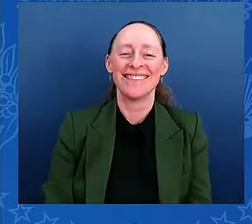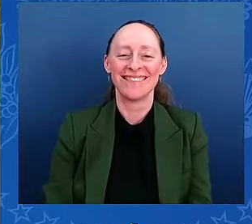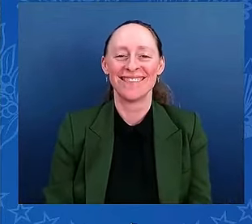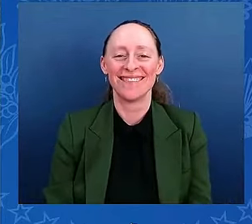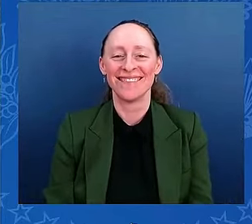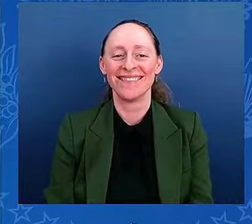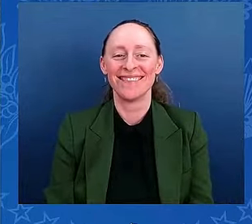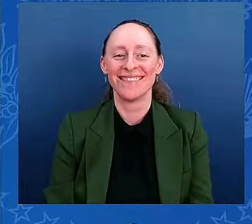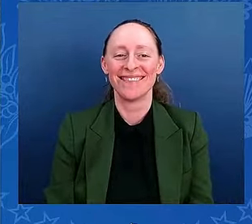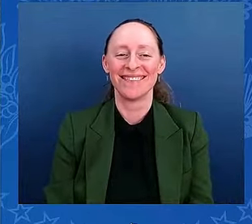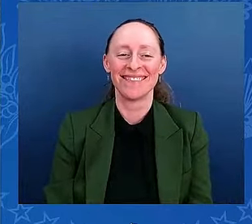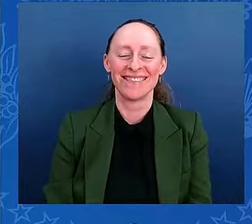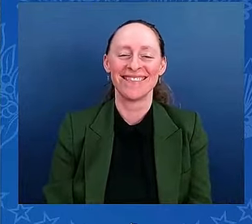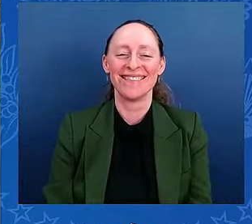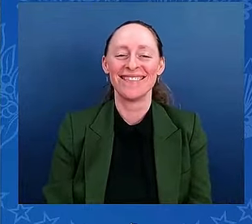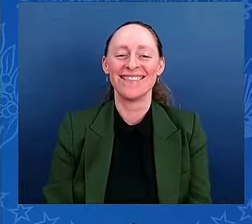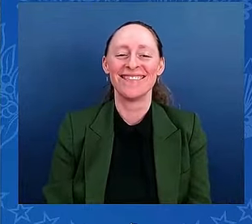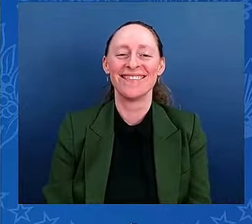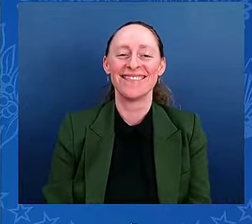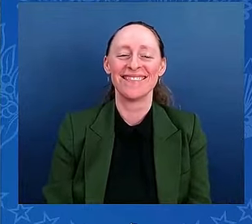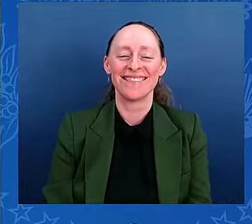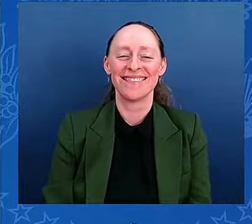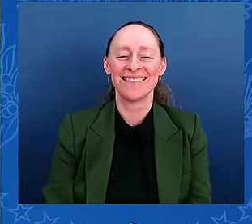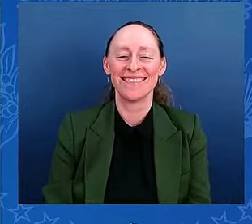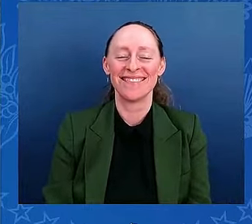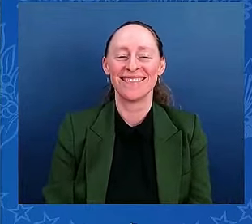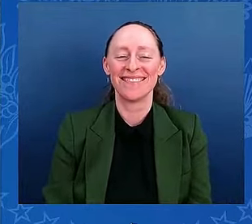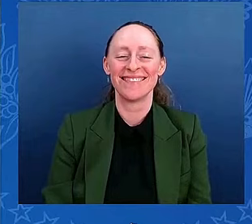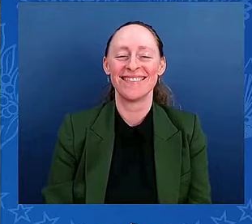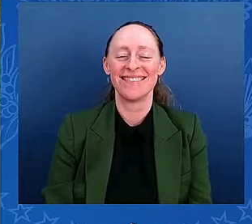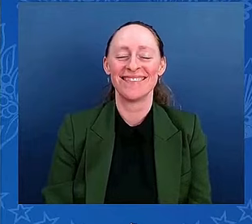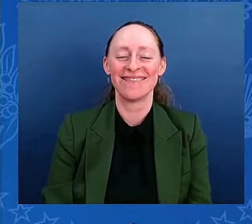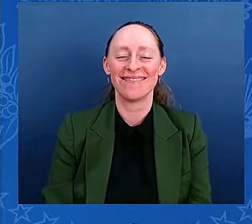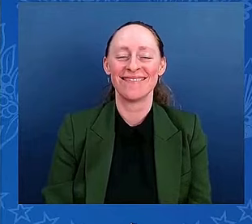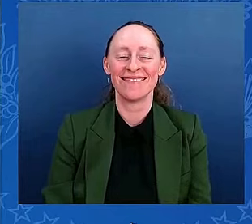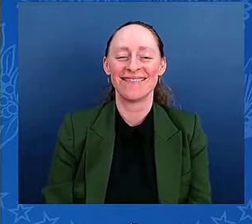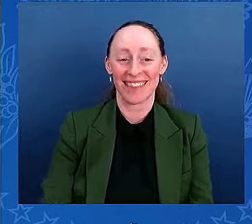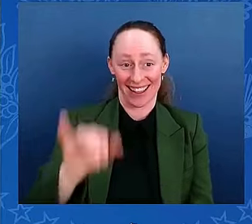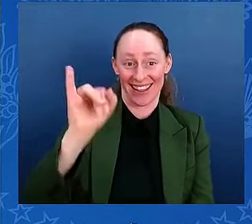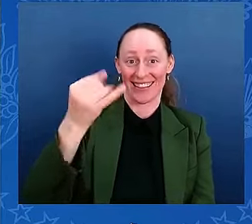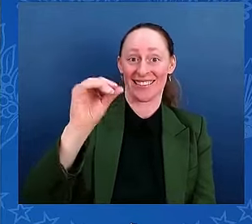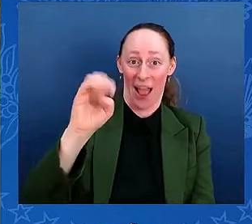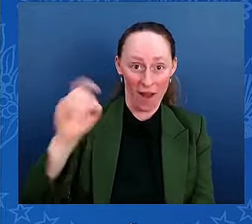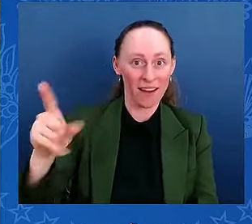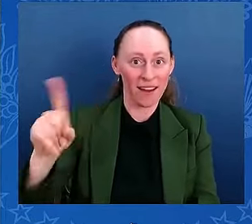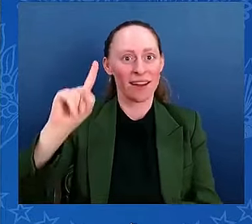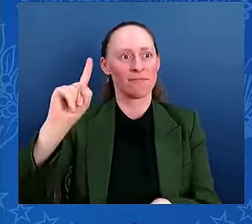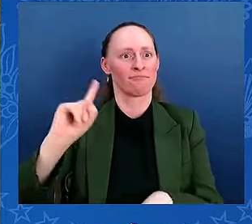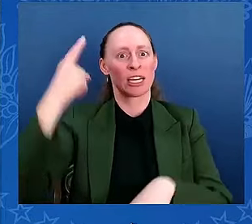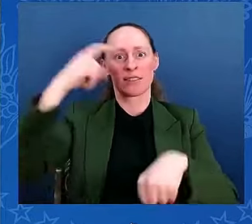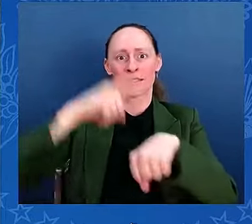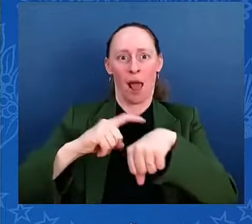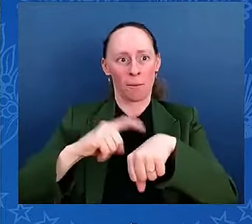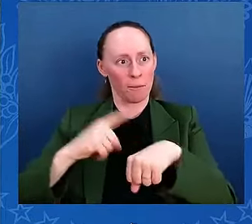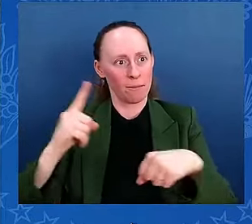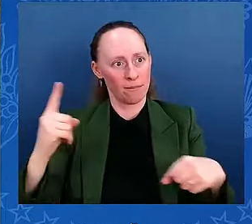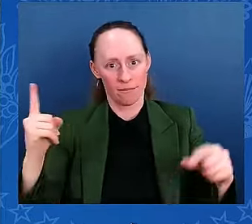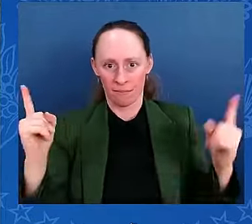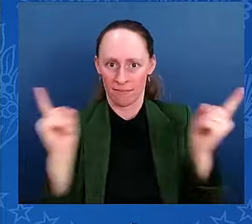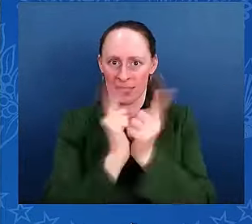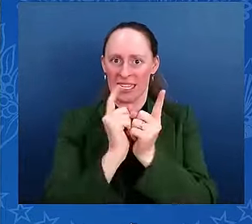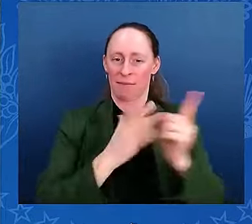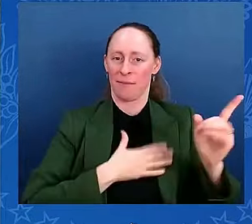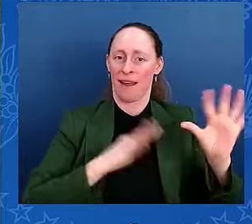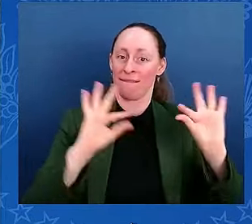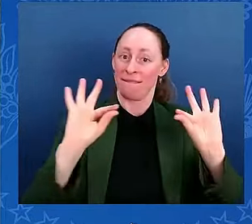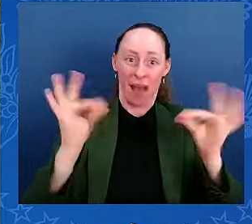In fact, Joe first met my family at a big cookout at my grandparents' house in Hamilton, New